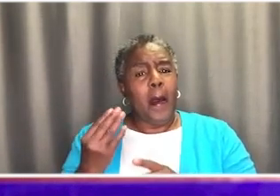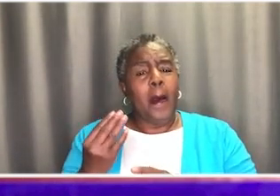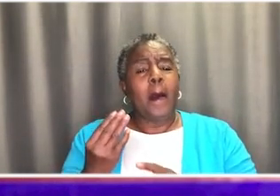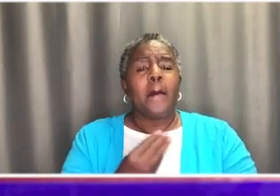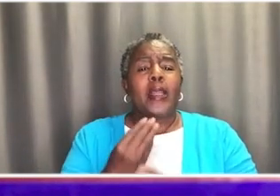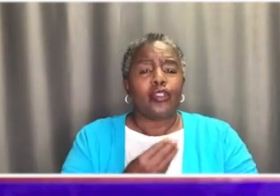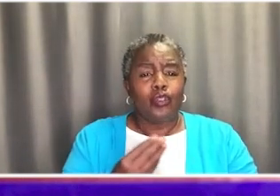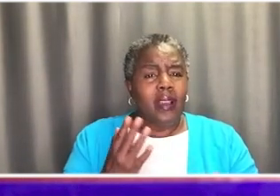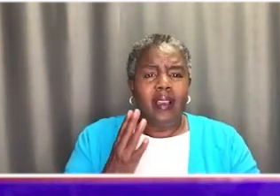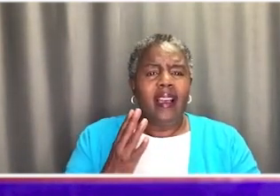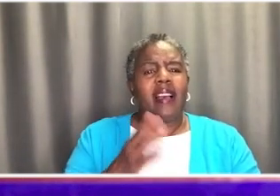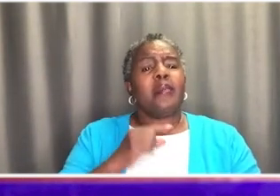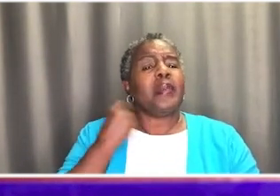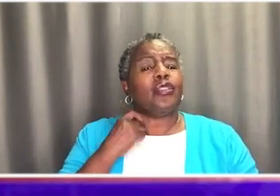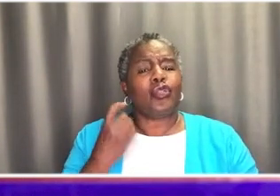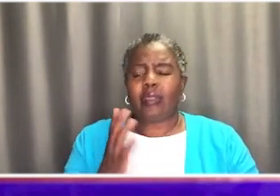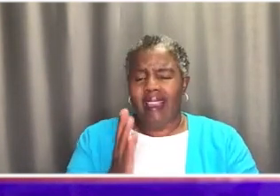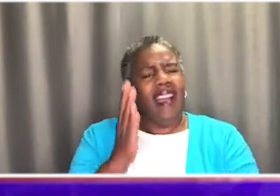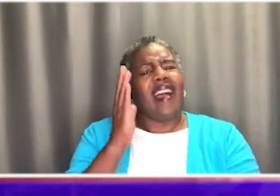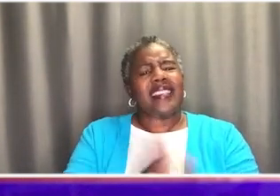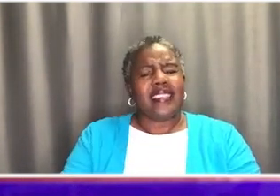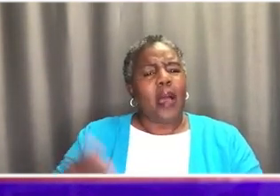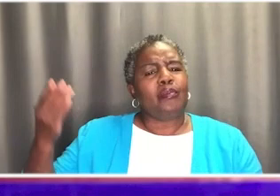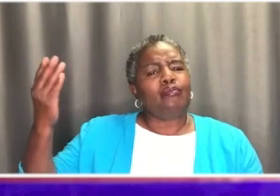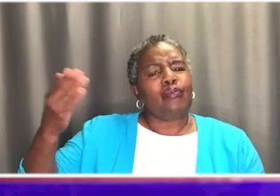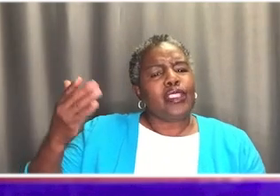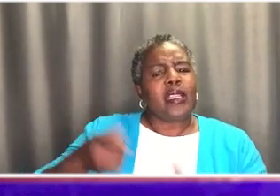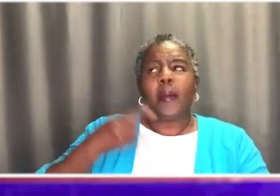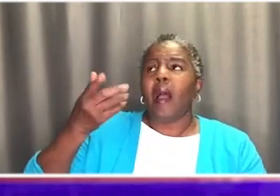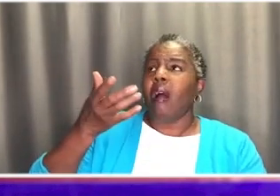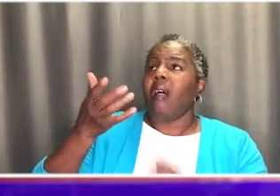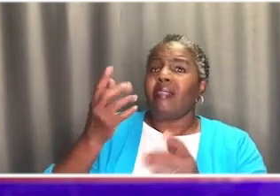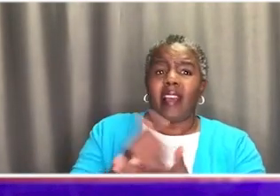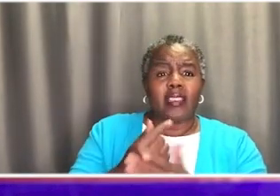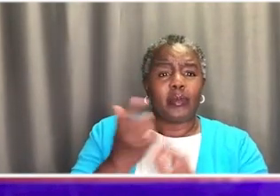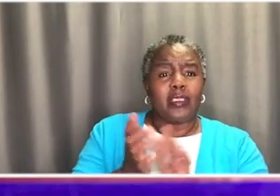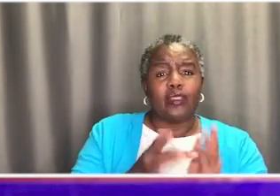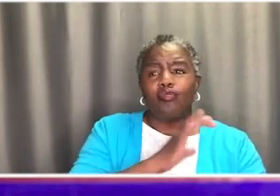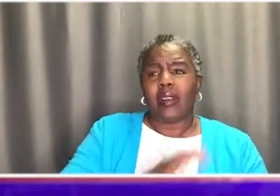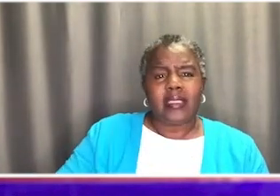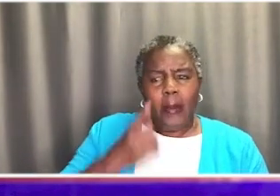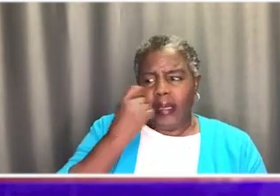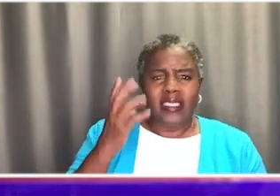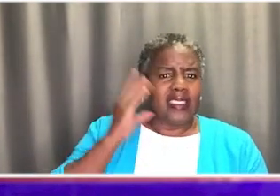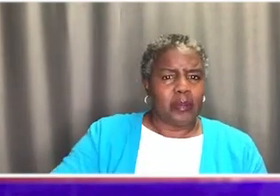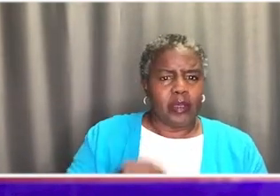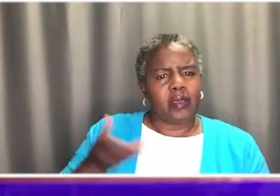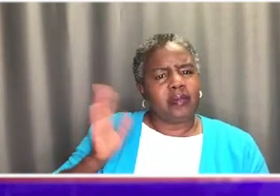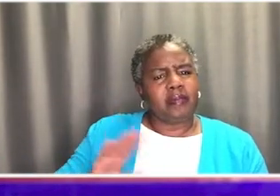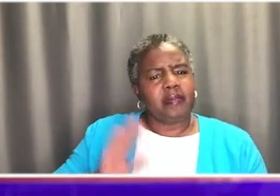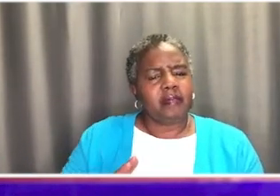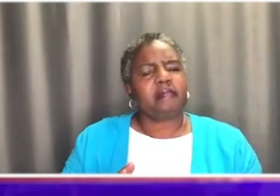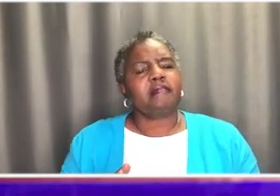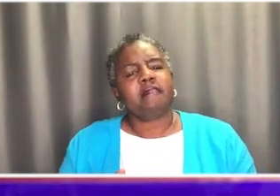the gospel of Jesus Christ because of all the hell that you've been through. And